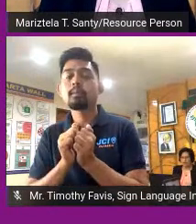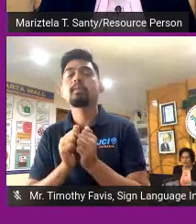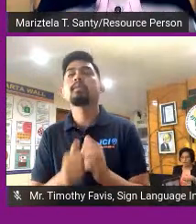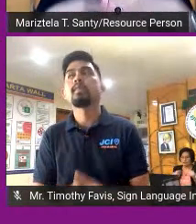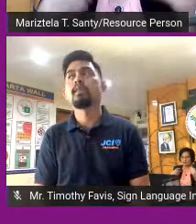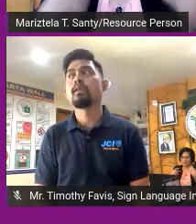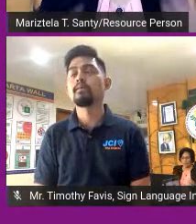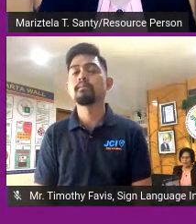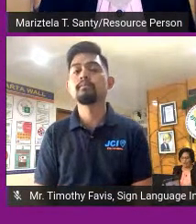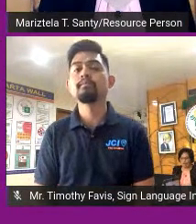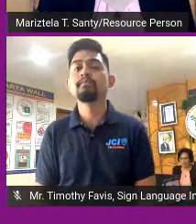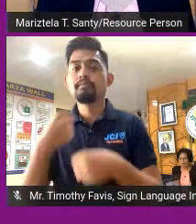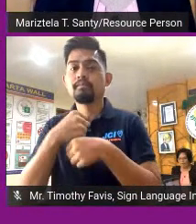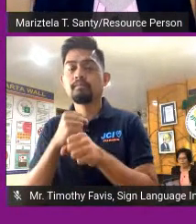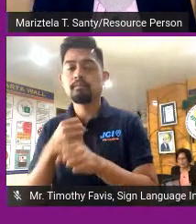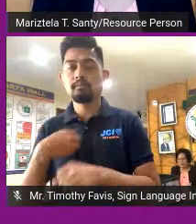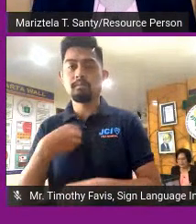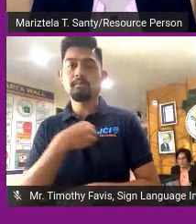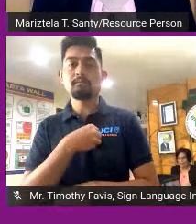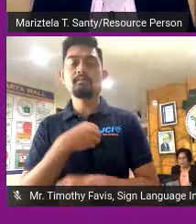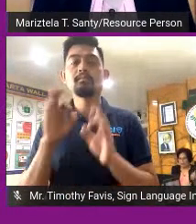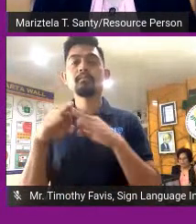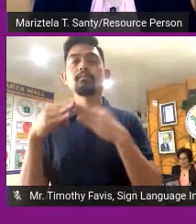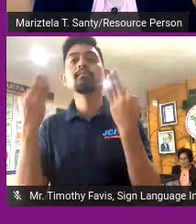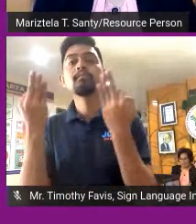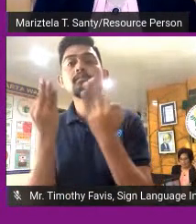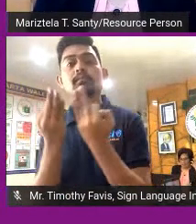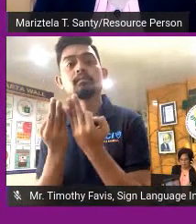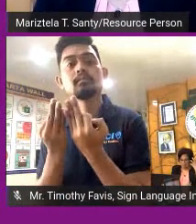serve. If we want to make our family